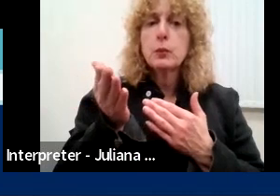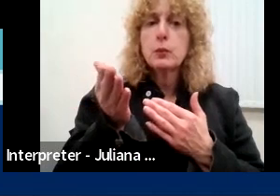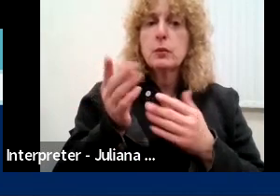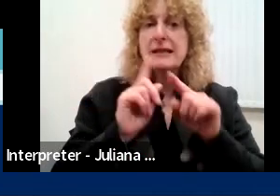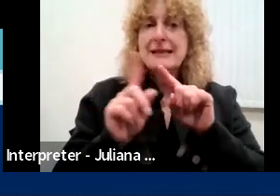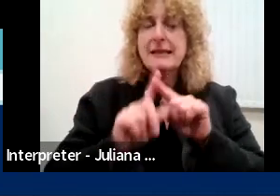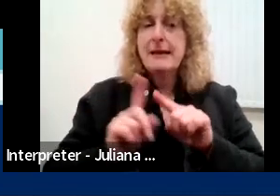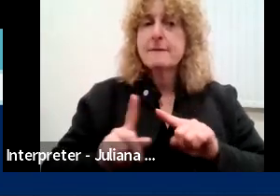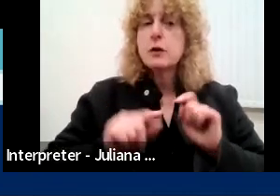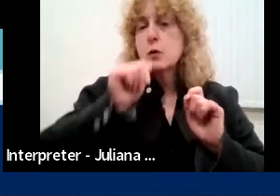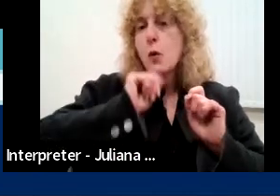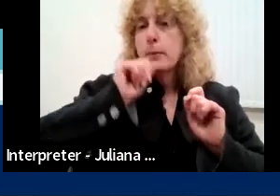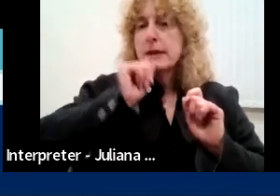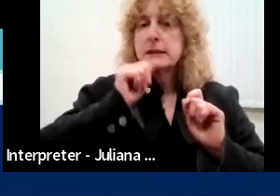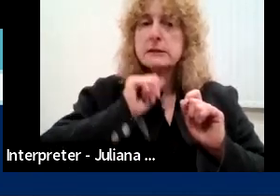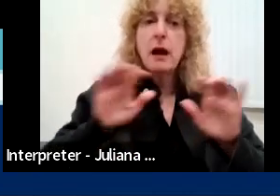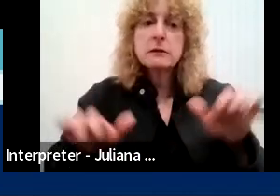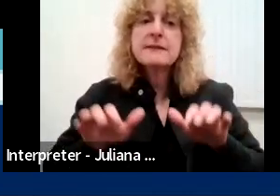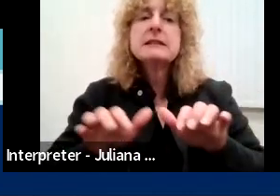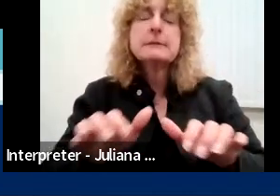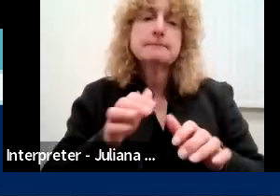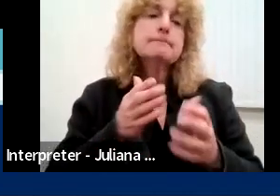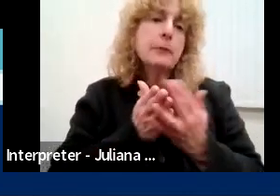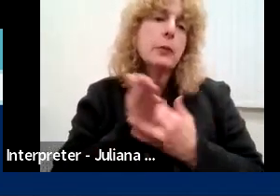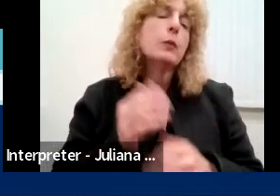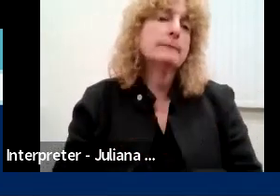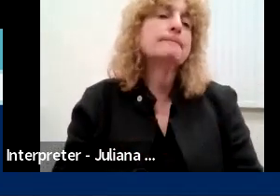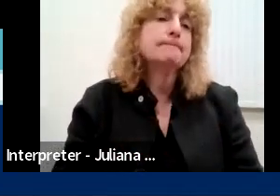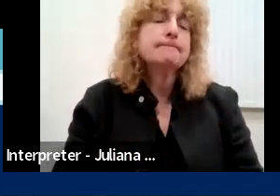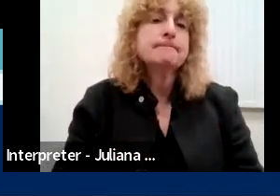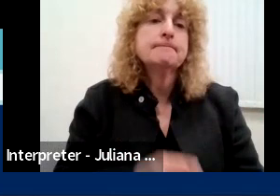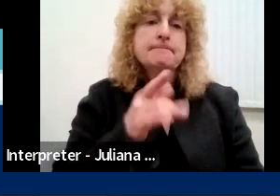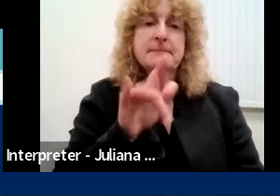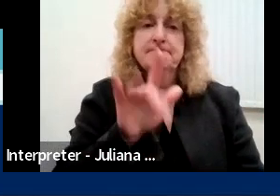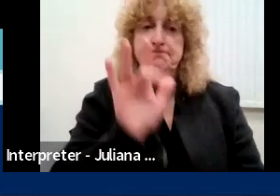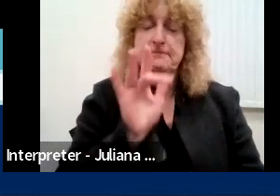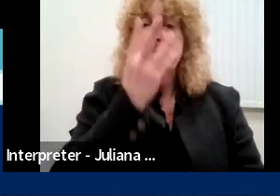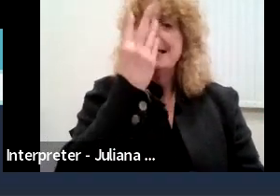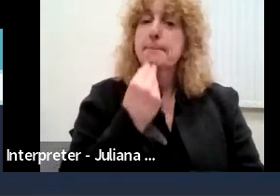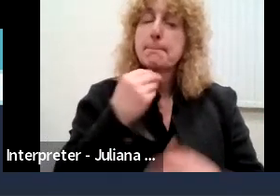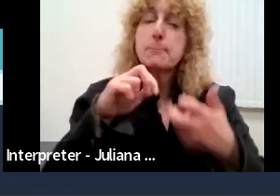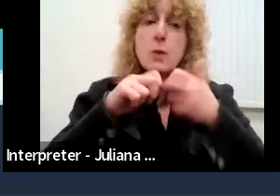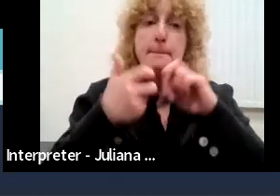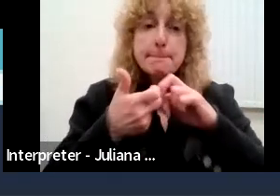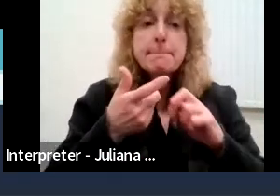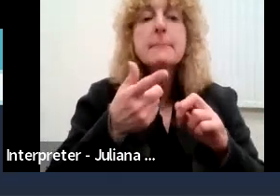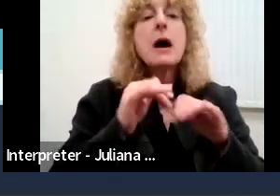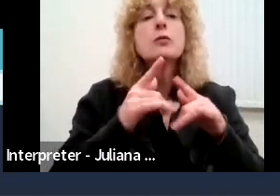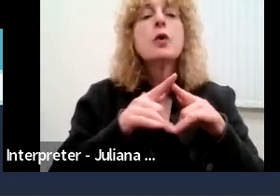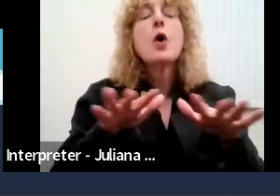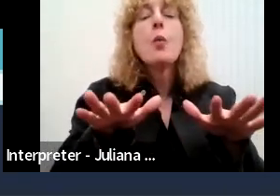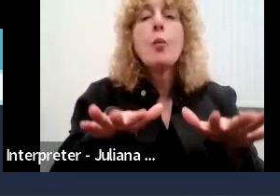different coping activities. So I am going to click on sleep problems and then relax your